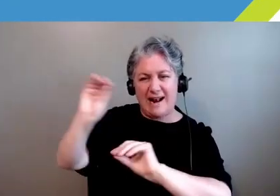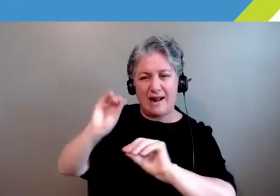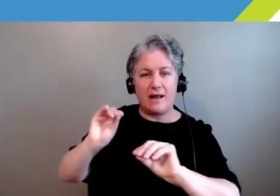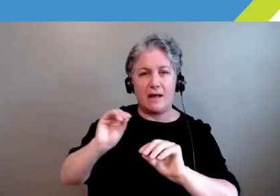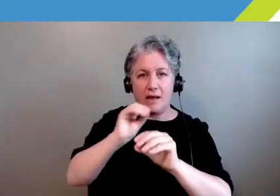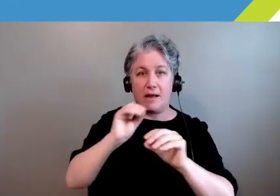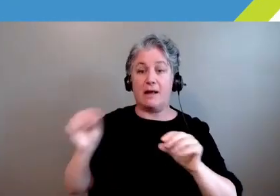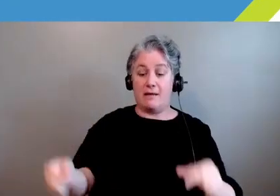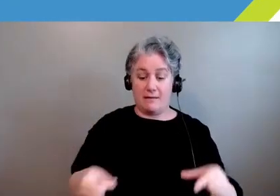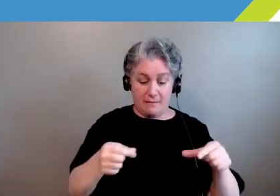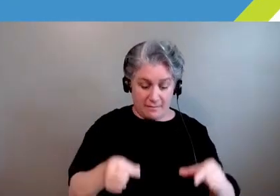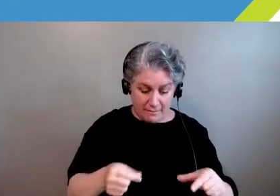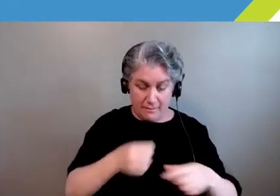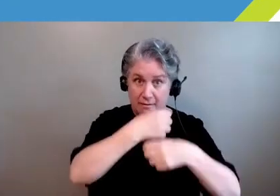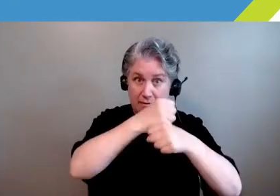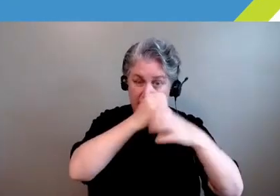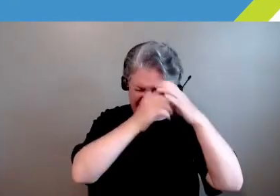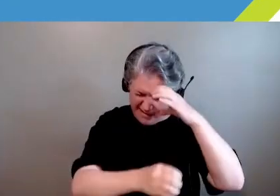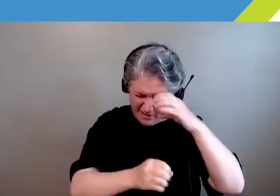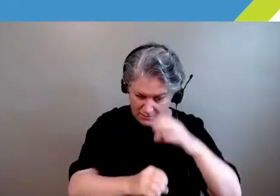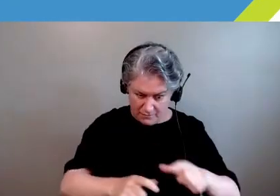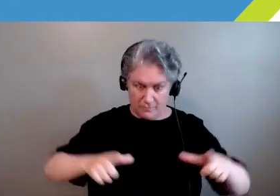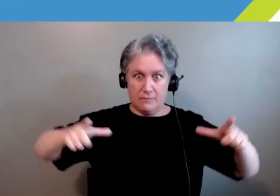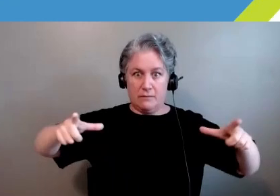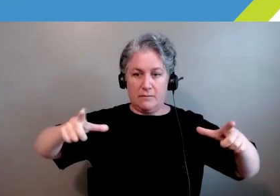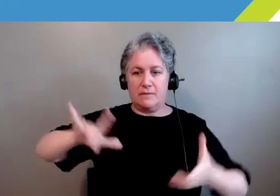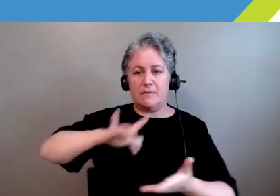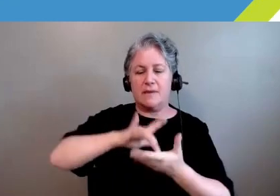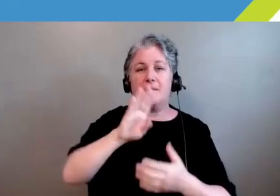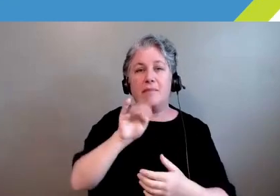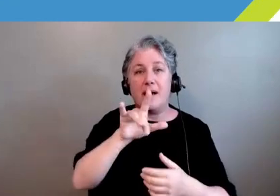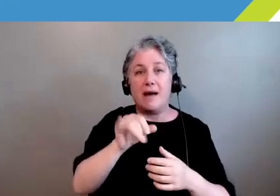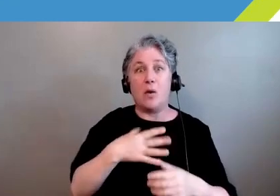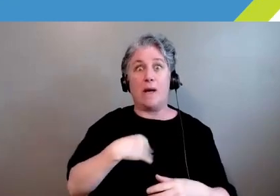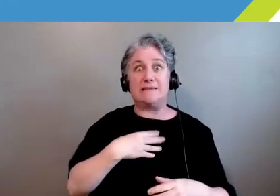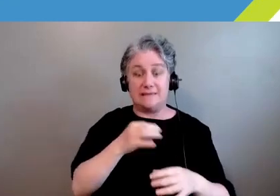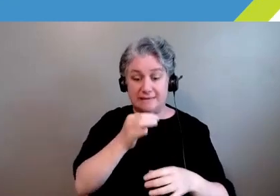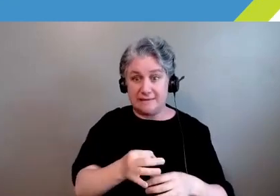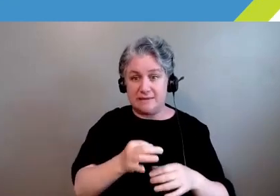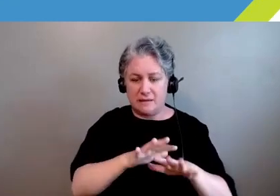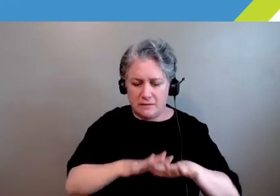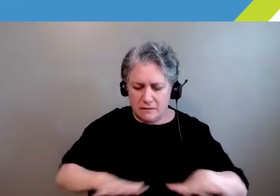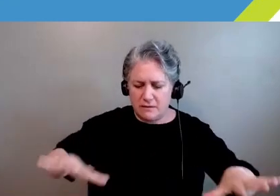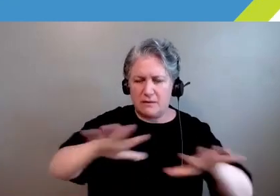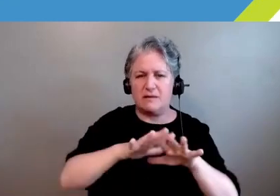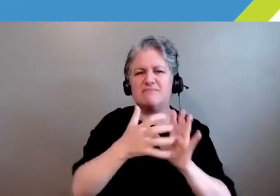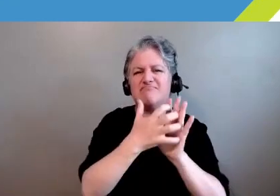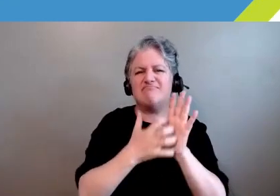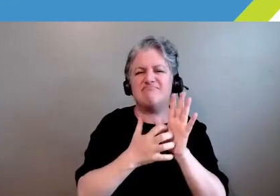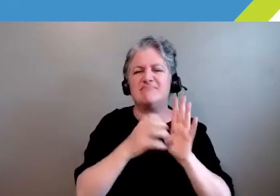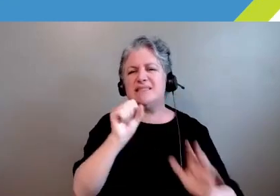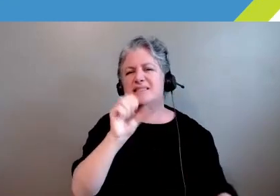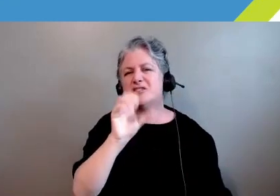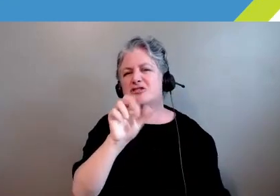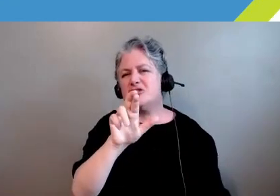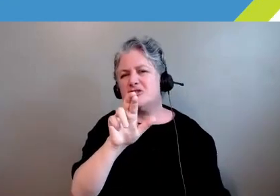under the microscope. So in the center of that is a bile duct, and surrounding that bile duct is scar tissue. Okay? And scar tissue is what you